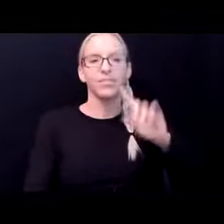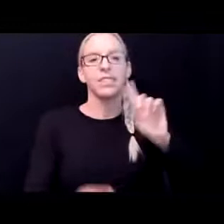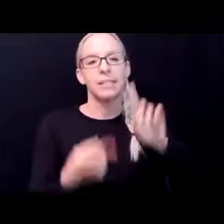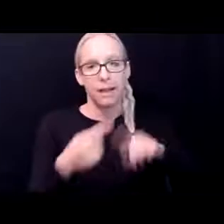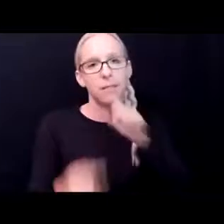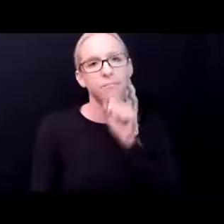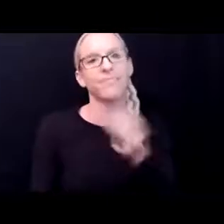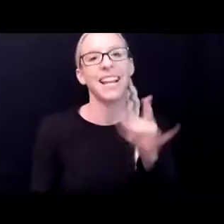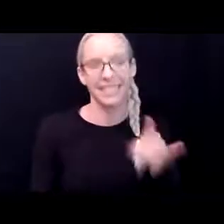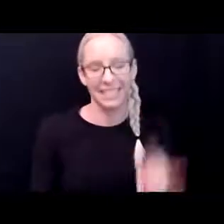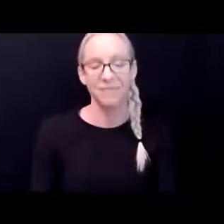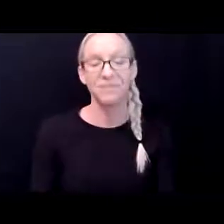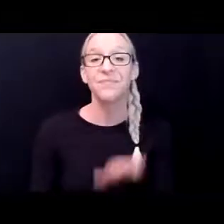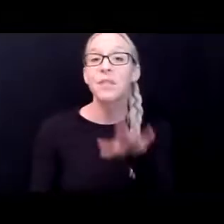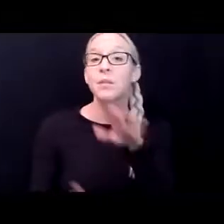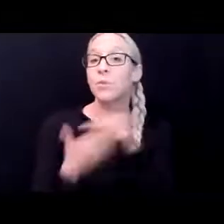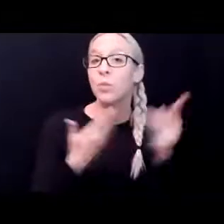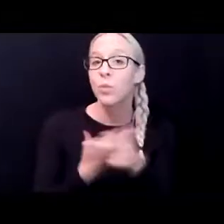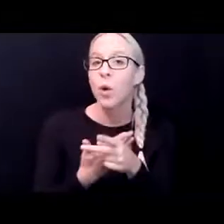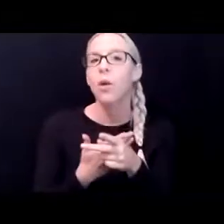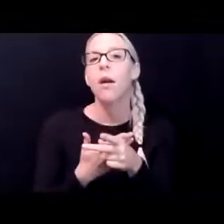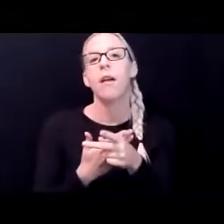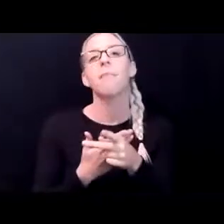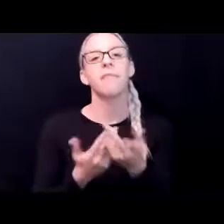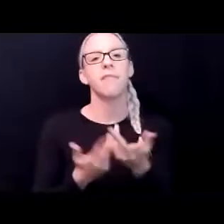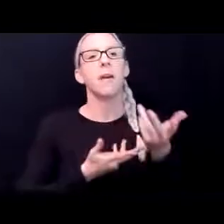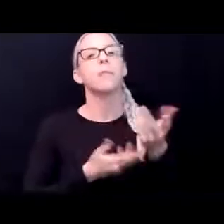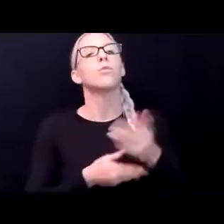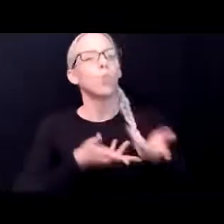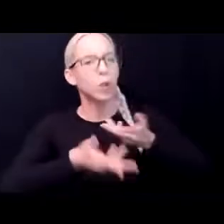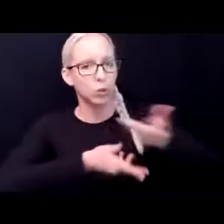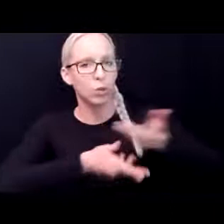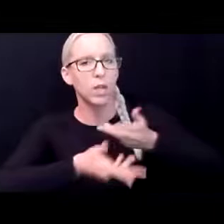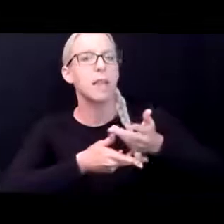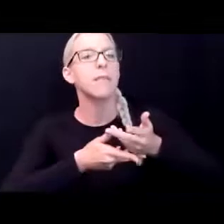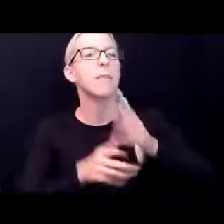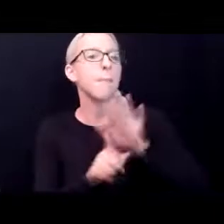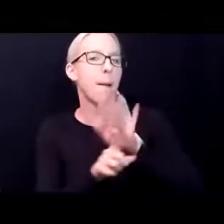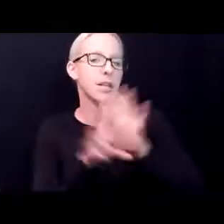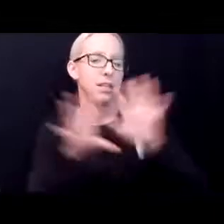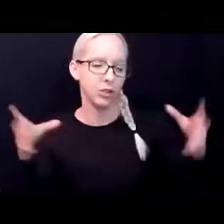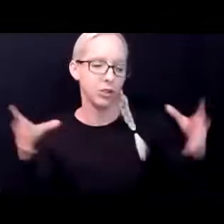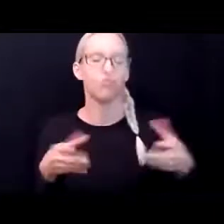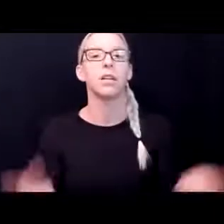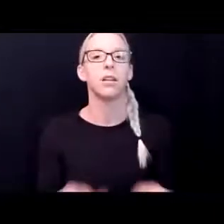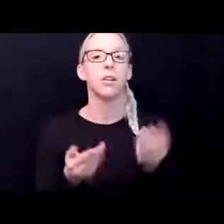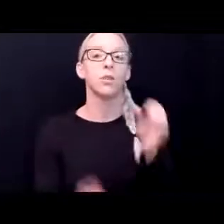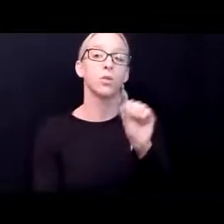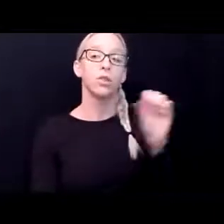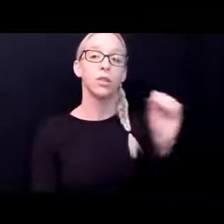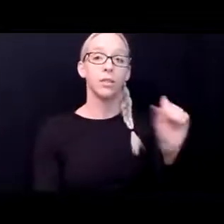are dealing mostly with the type of population that we're talking about today. There is a Social Security